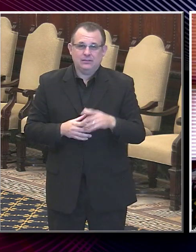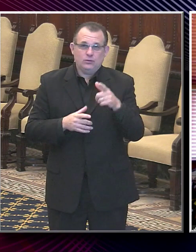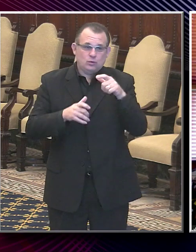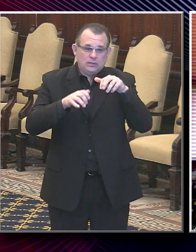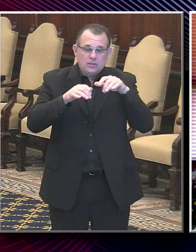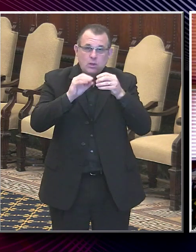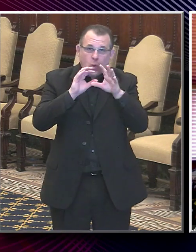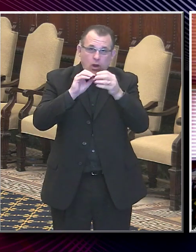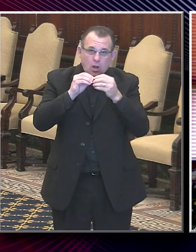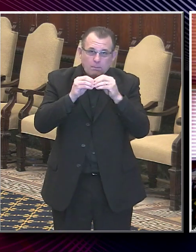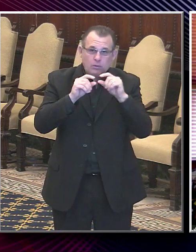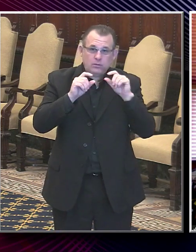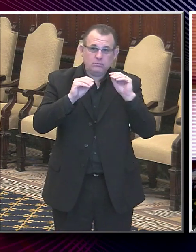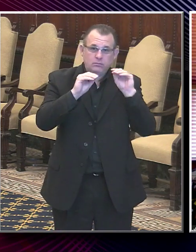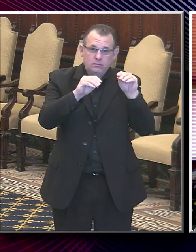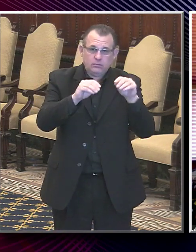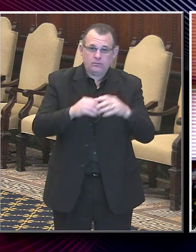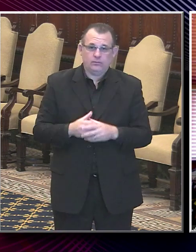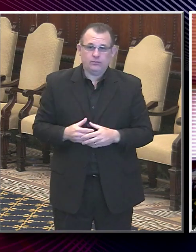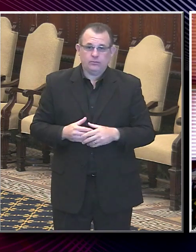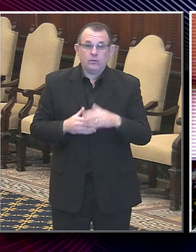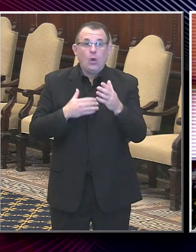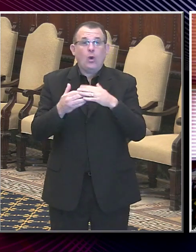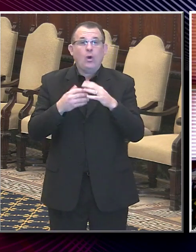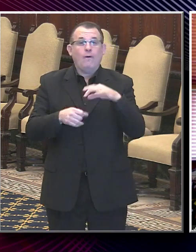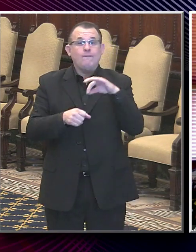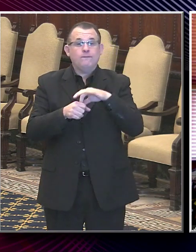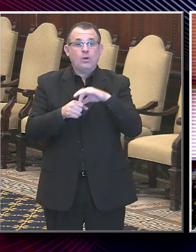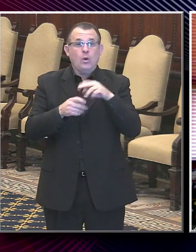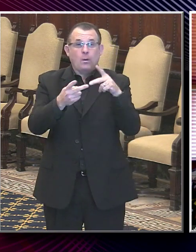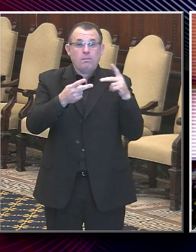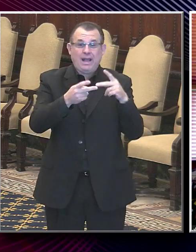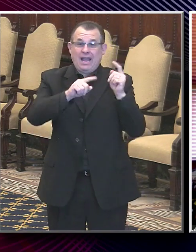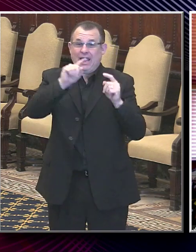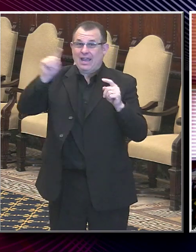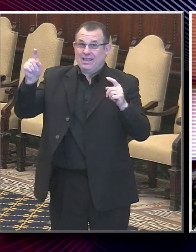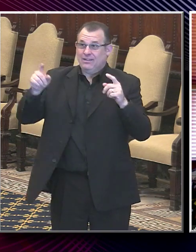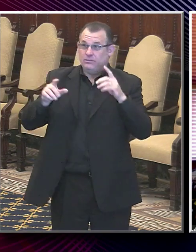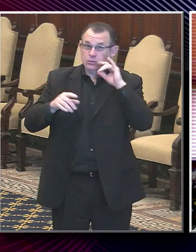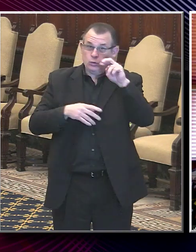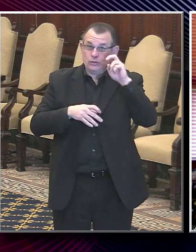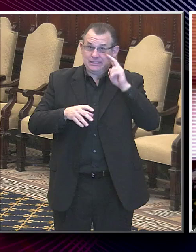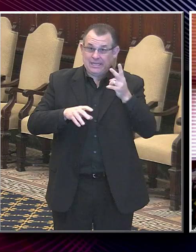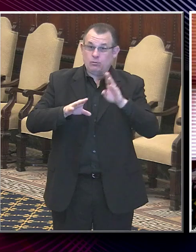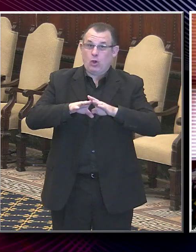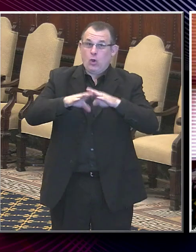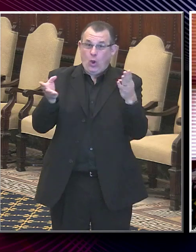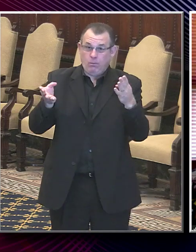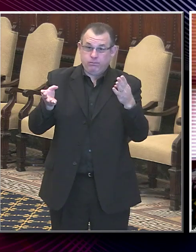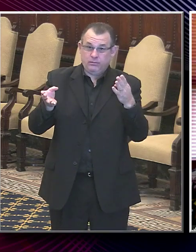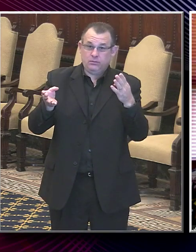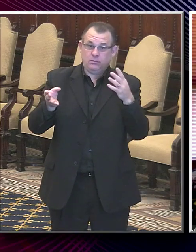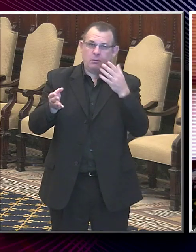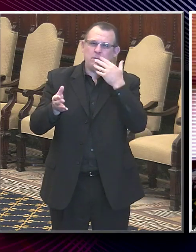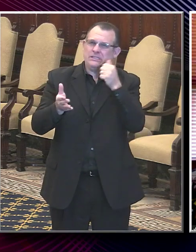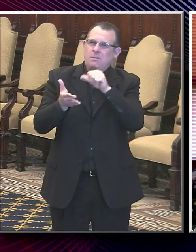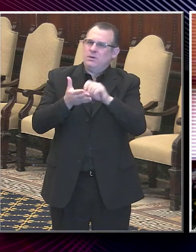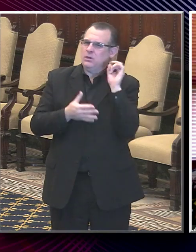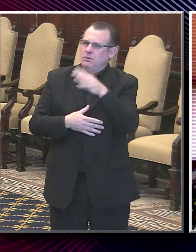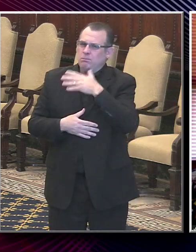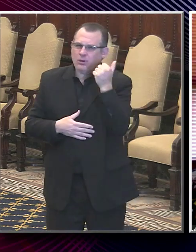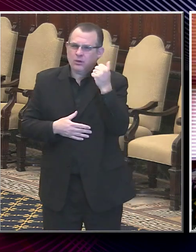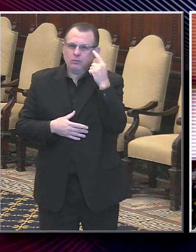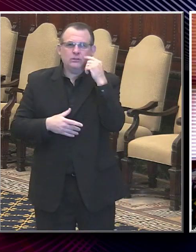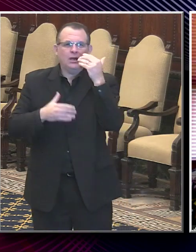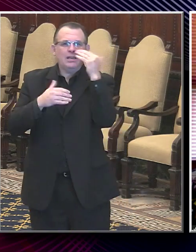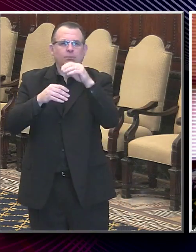apps.philadelphiavotes.com. Although the polling places will be open on June 2nd, voting by mail will help reduce transmission of COVID-19 and